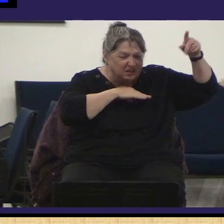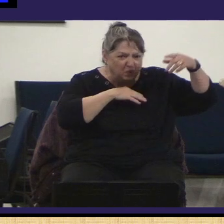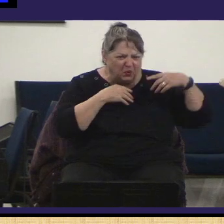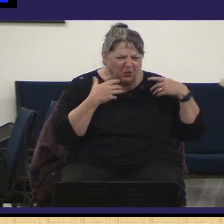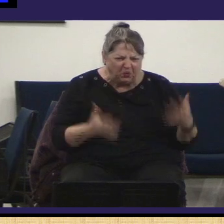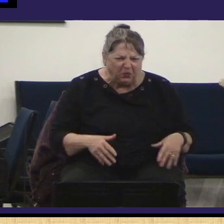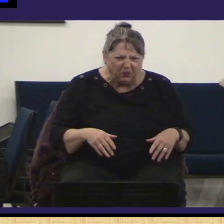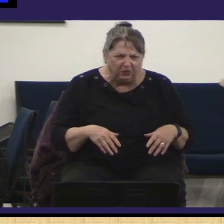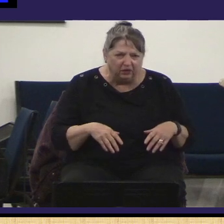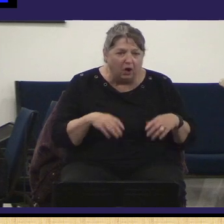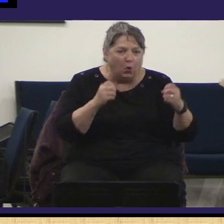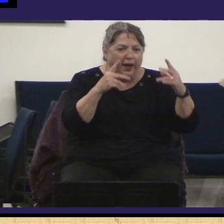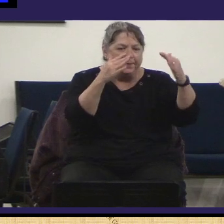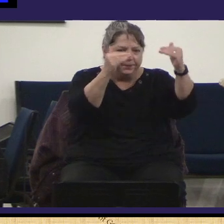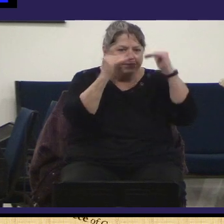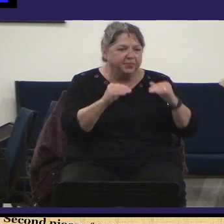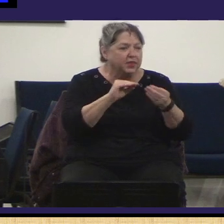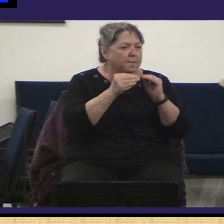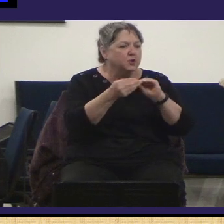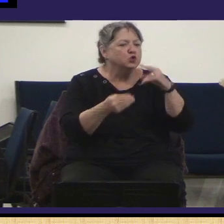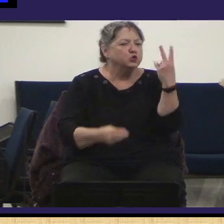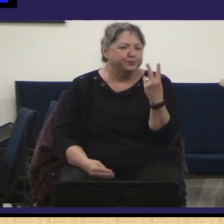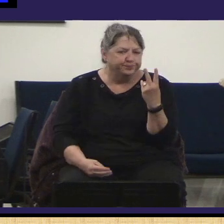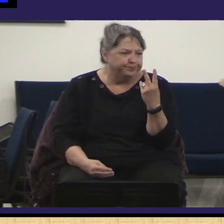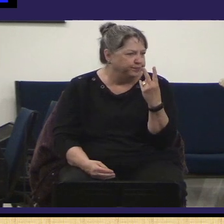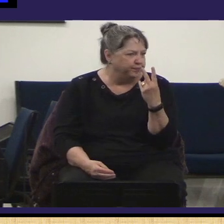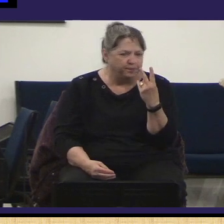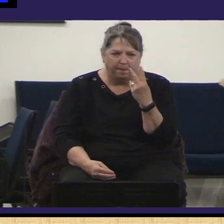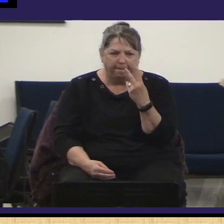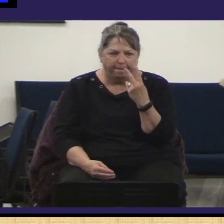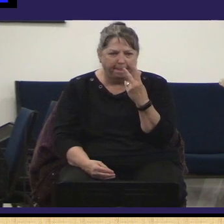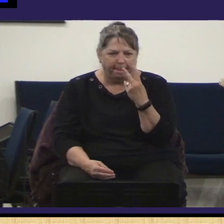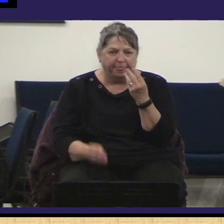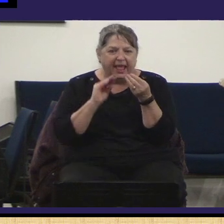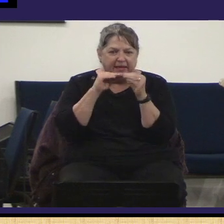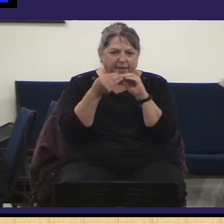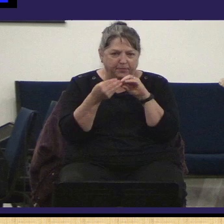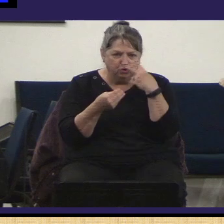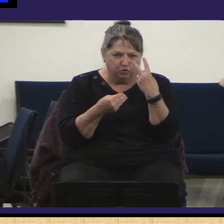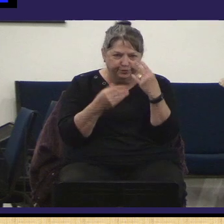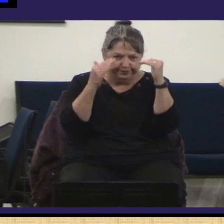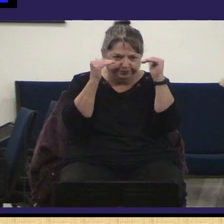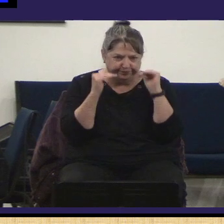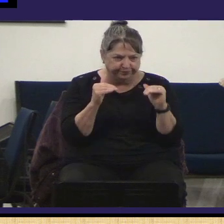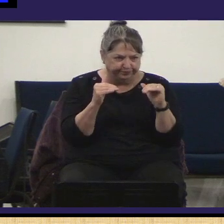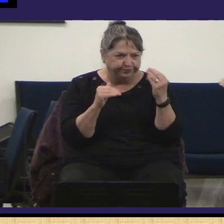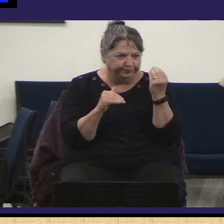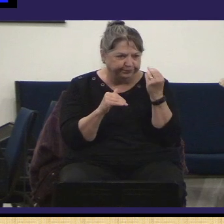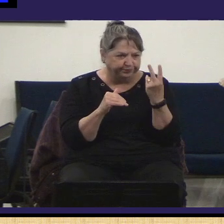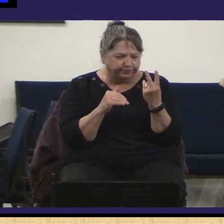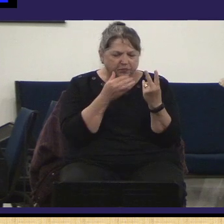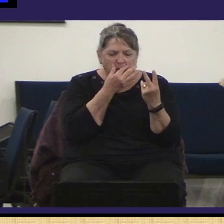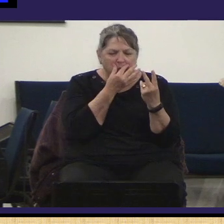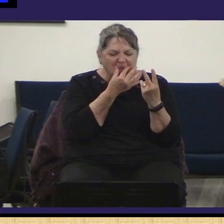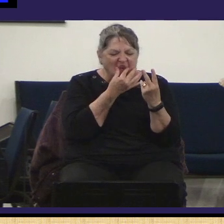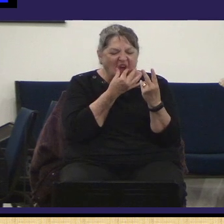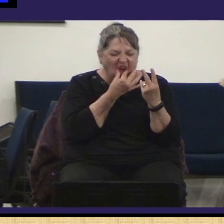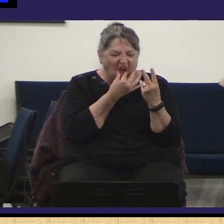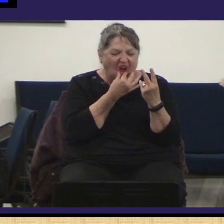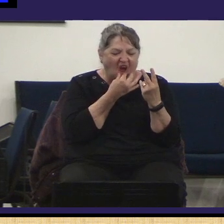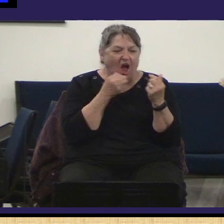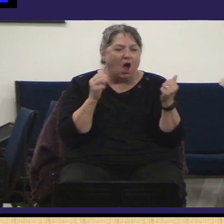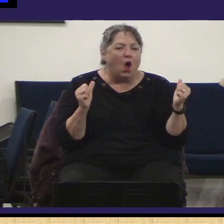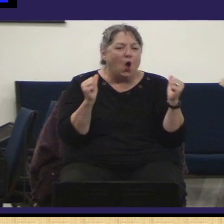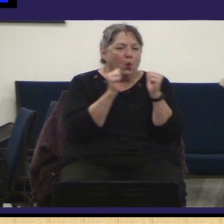of verse 14. It says, with the belt